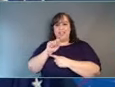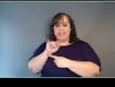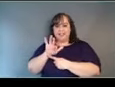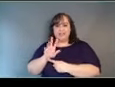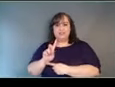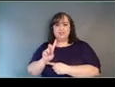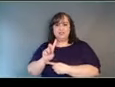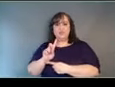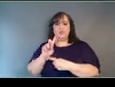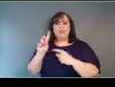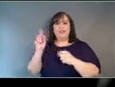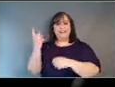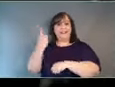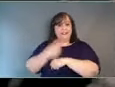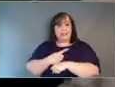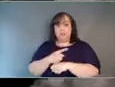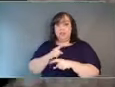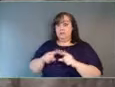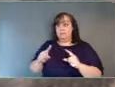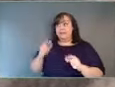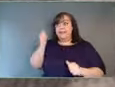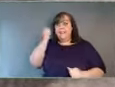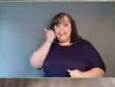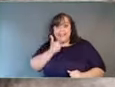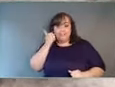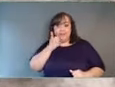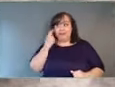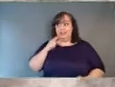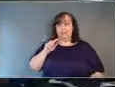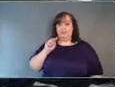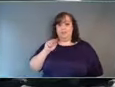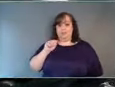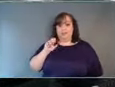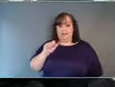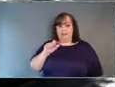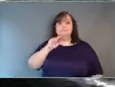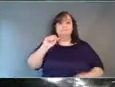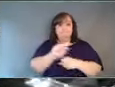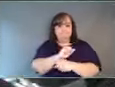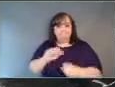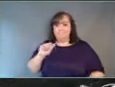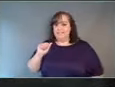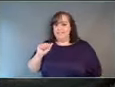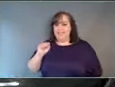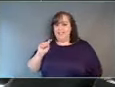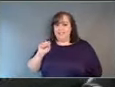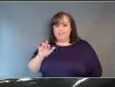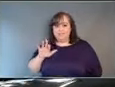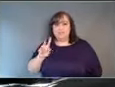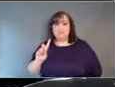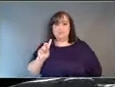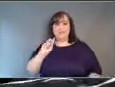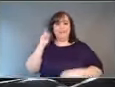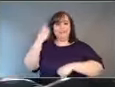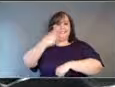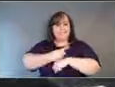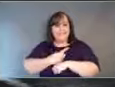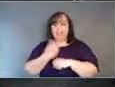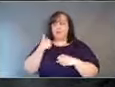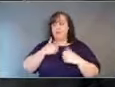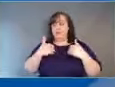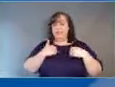day, because we have these missions that are exploring for asteroids all the